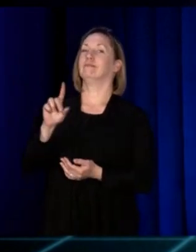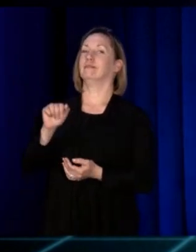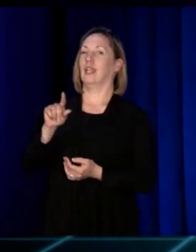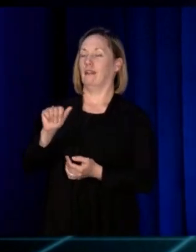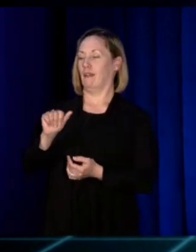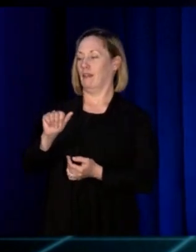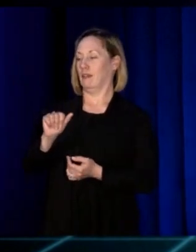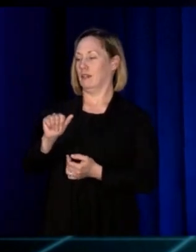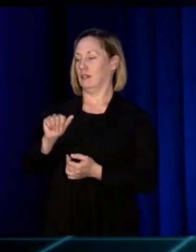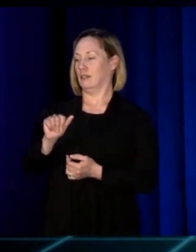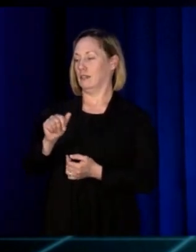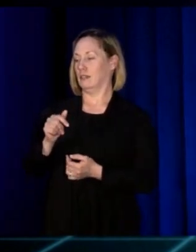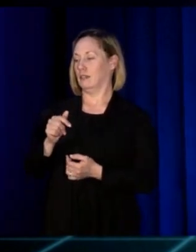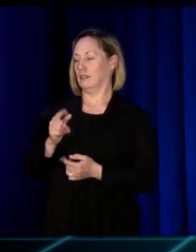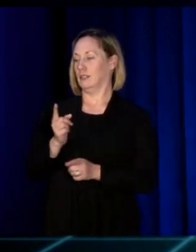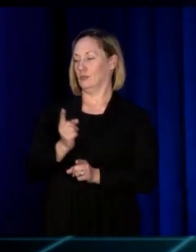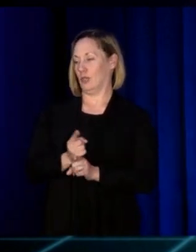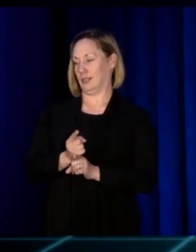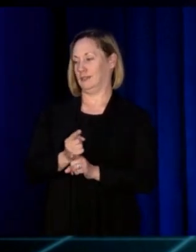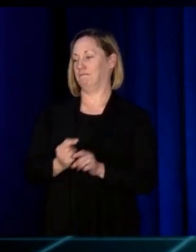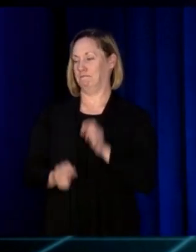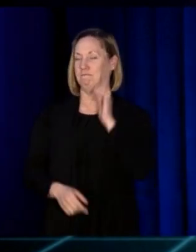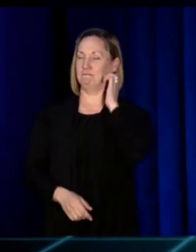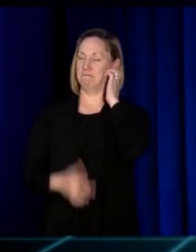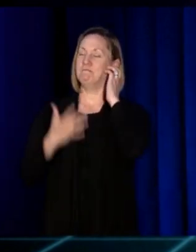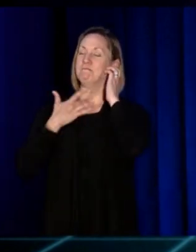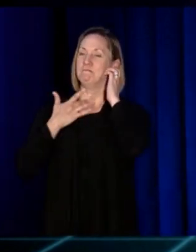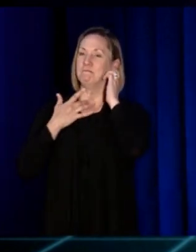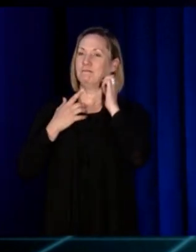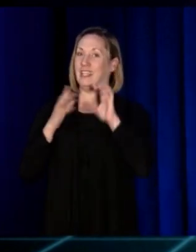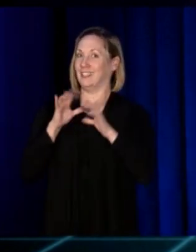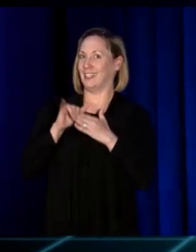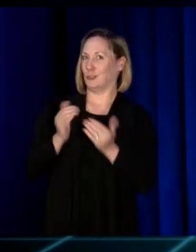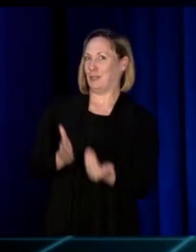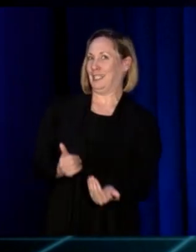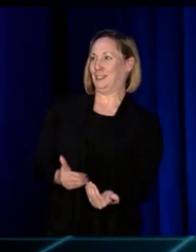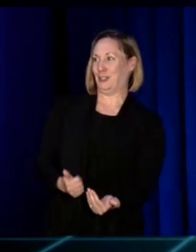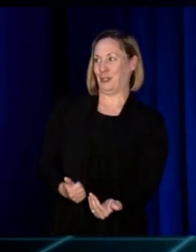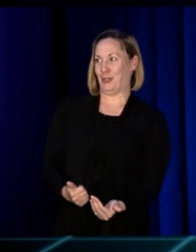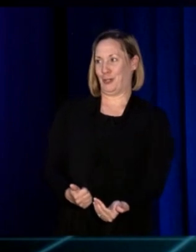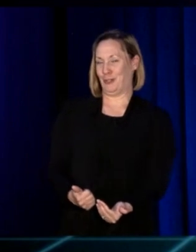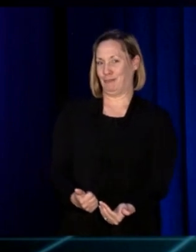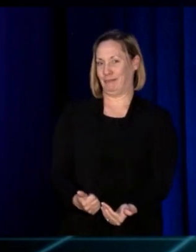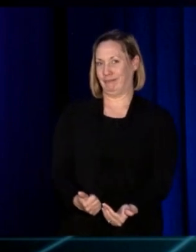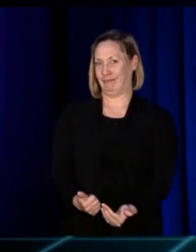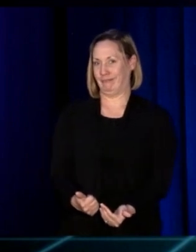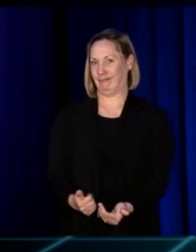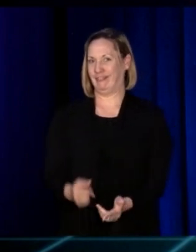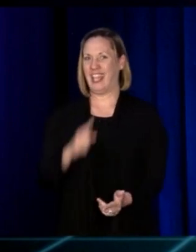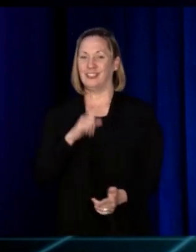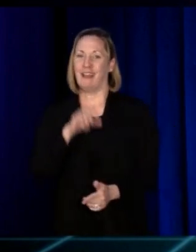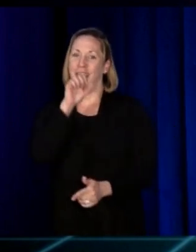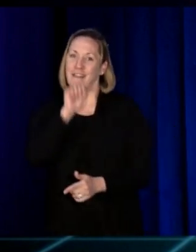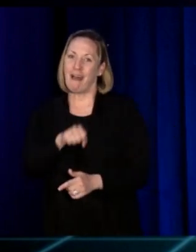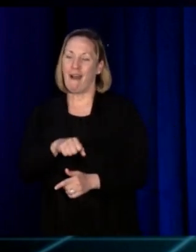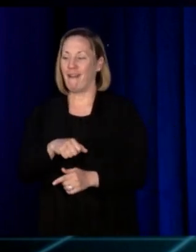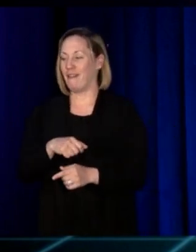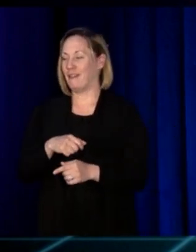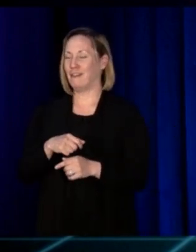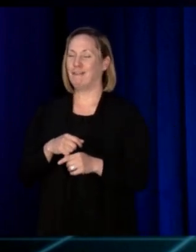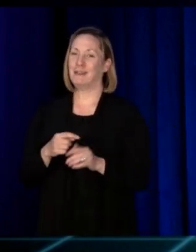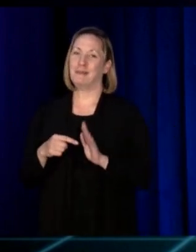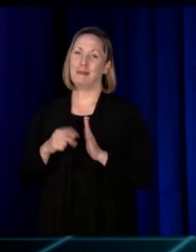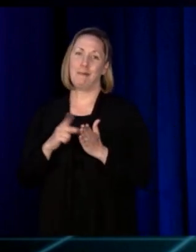is right. I did that so it would be easier. I actually love pair programming at